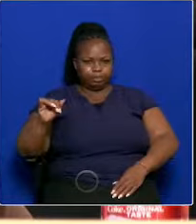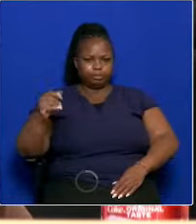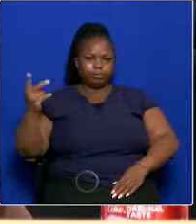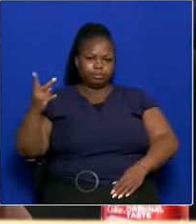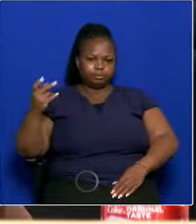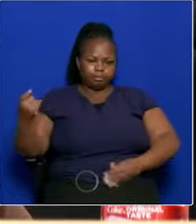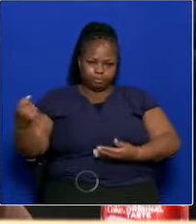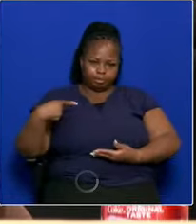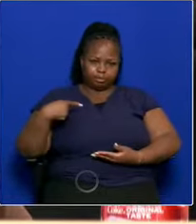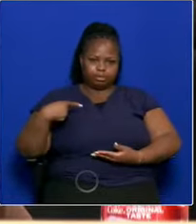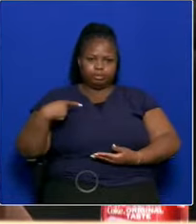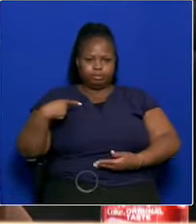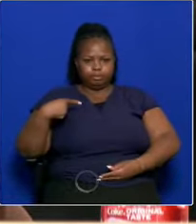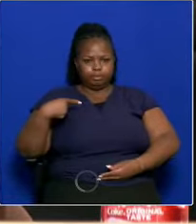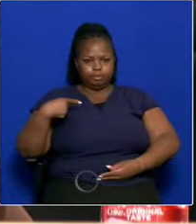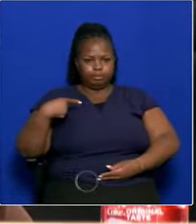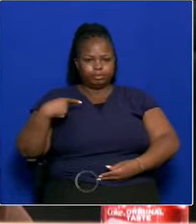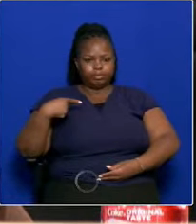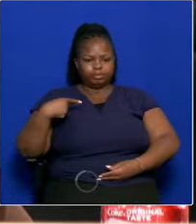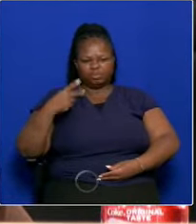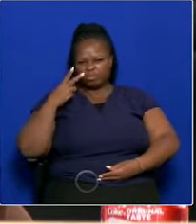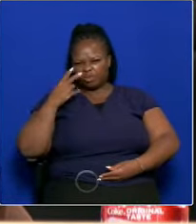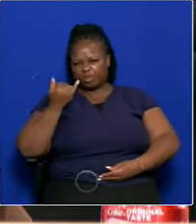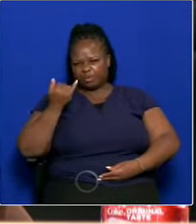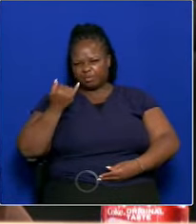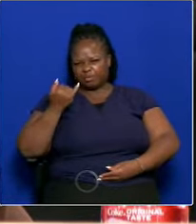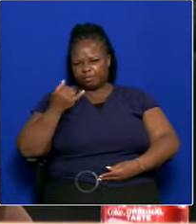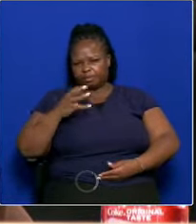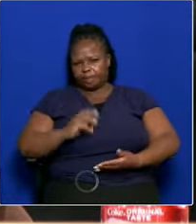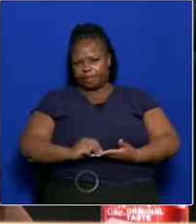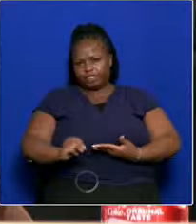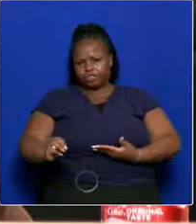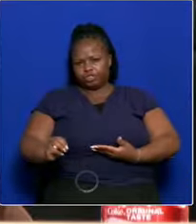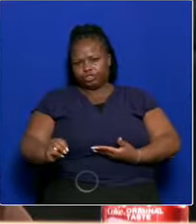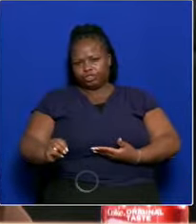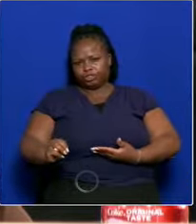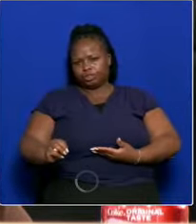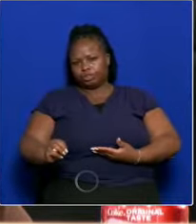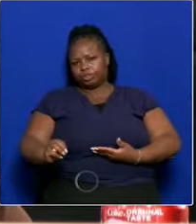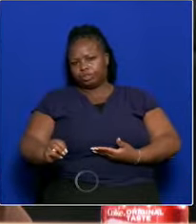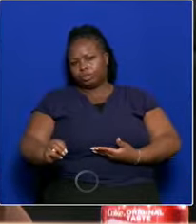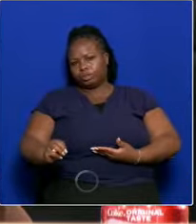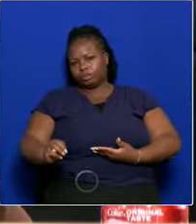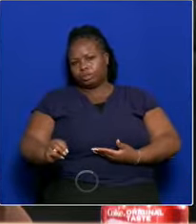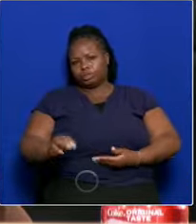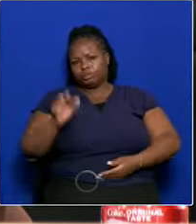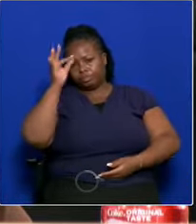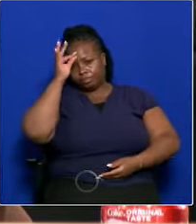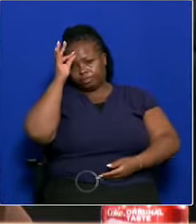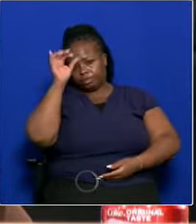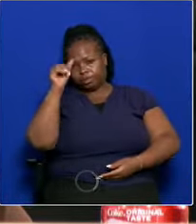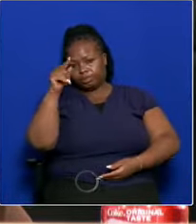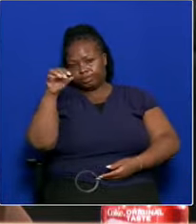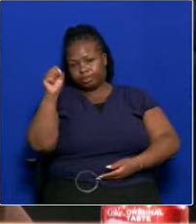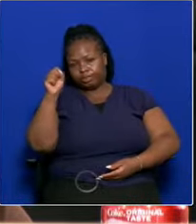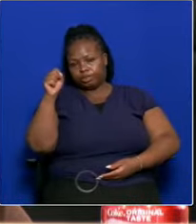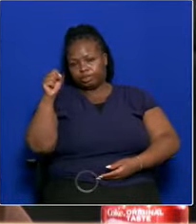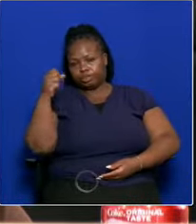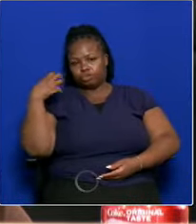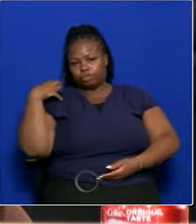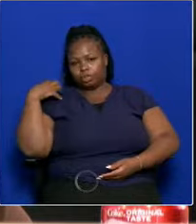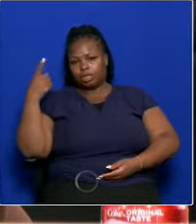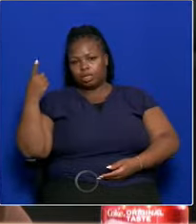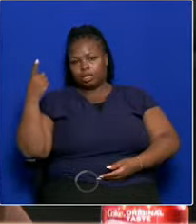what looks like a message sent to SAP's generals. It says